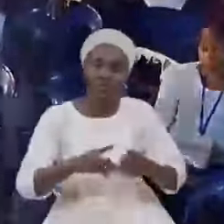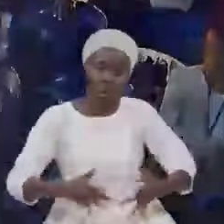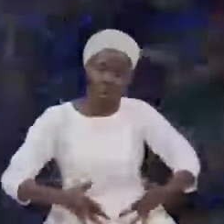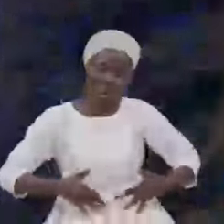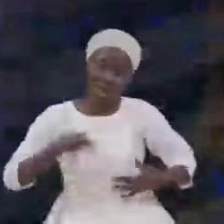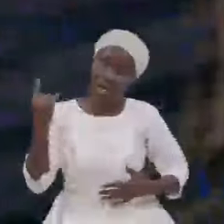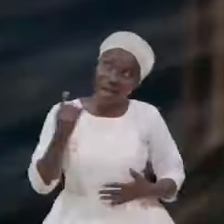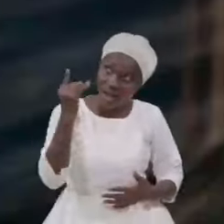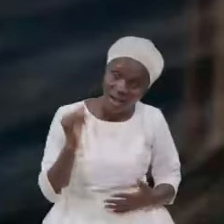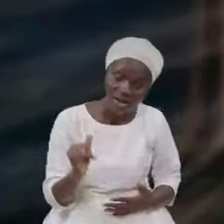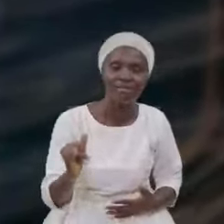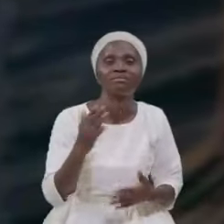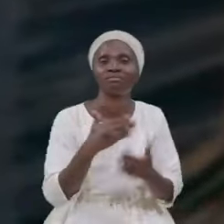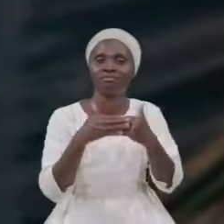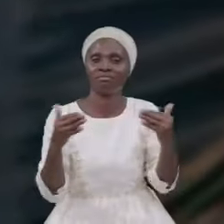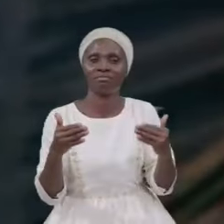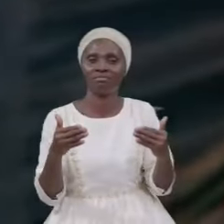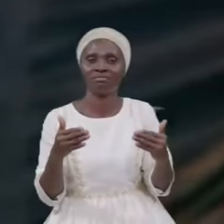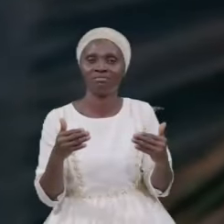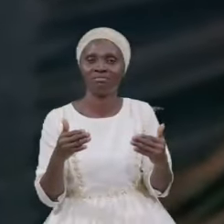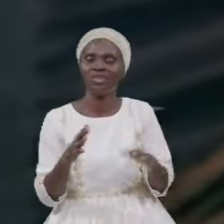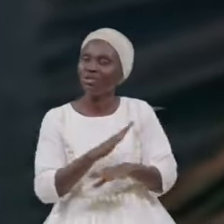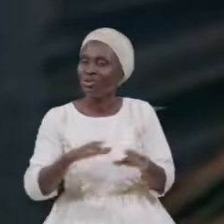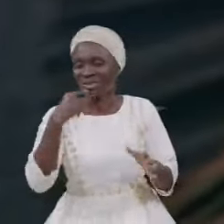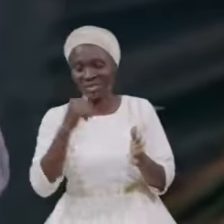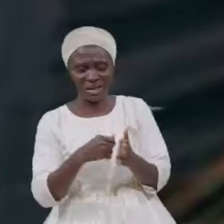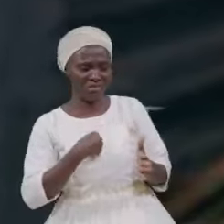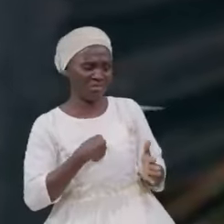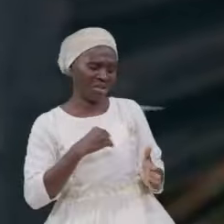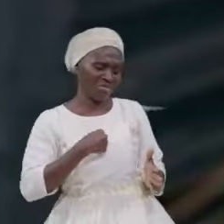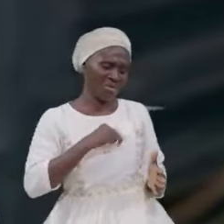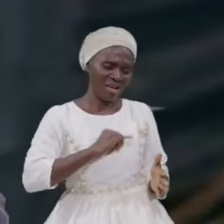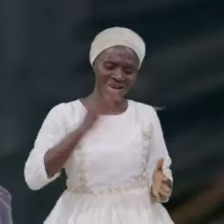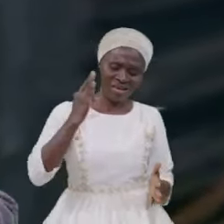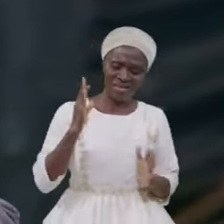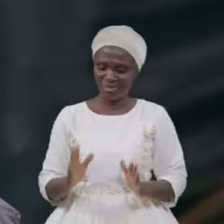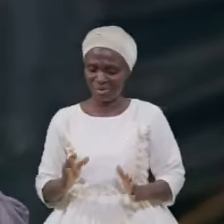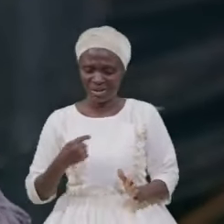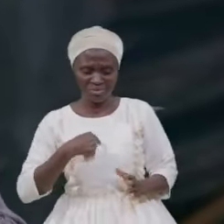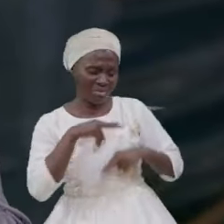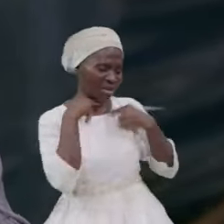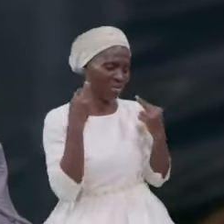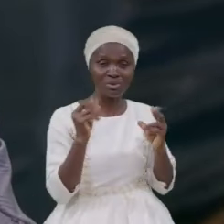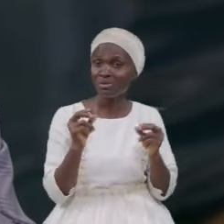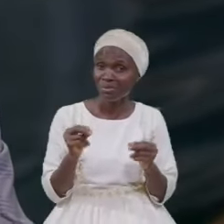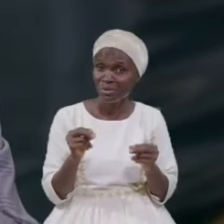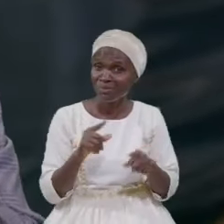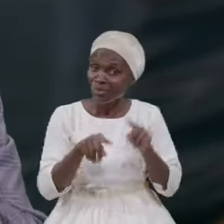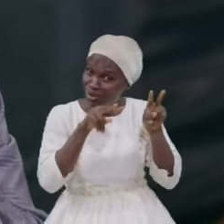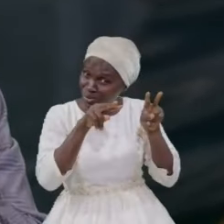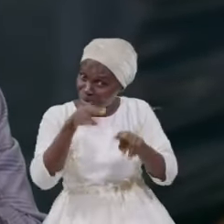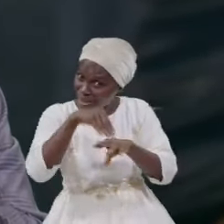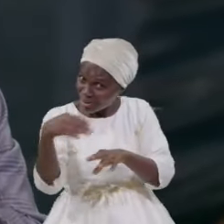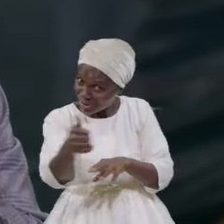I understand. But look at your life. Look at those secret things. If you die in that condition, we